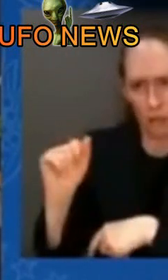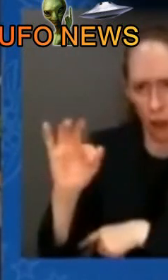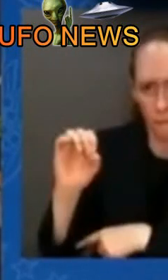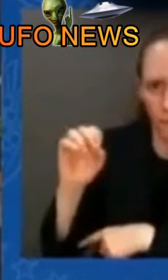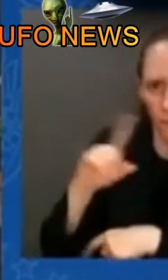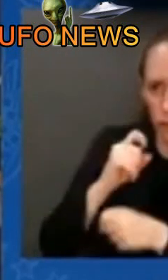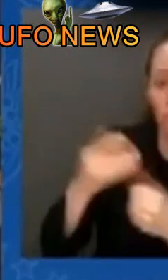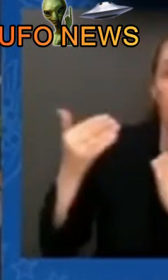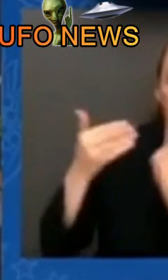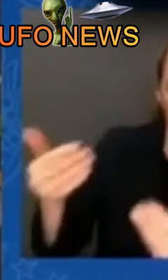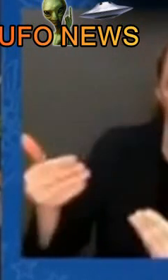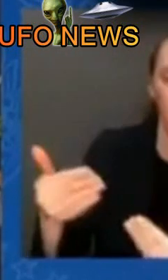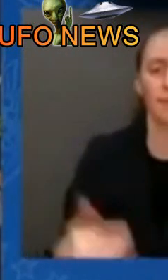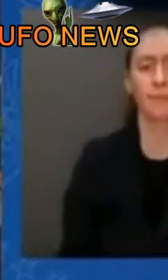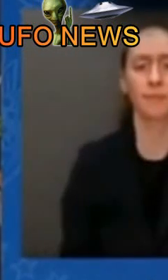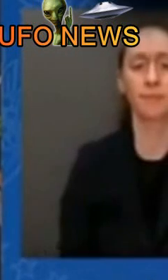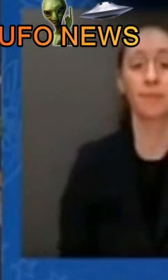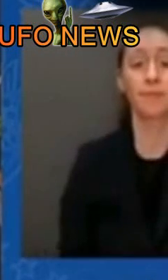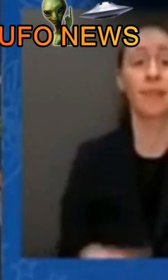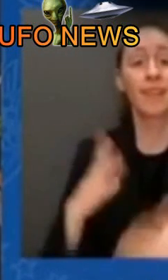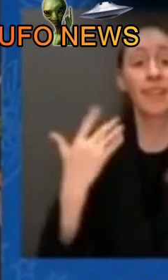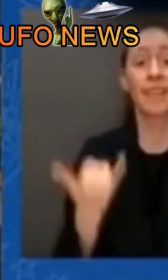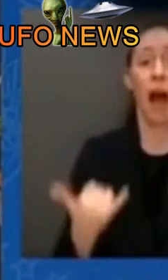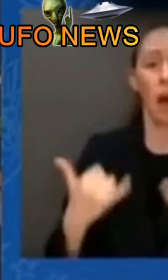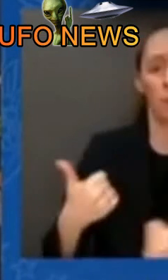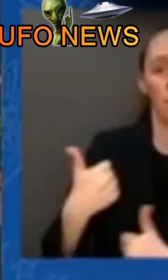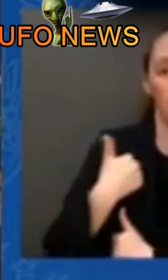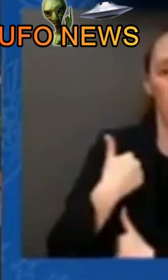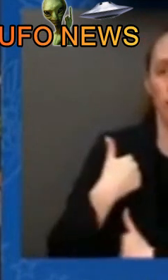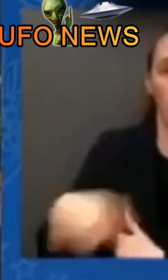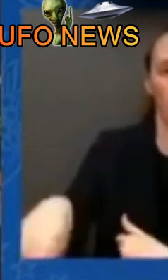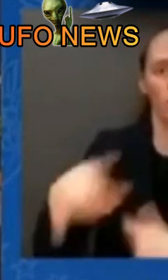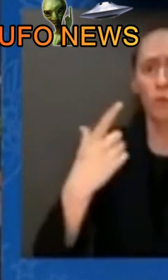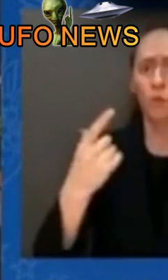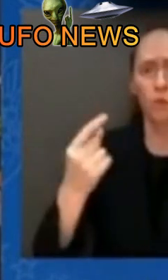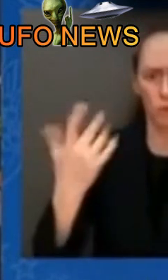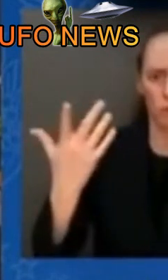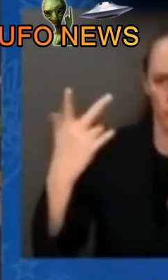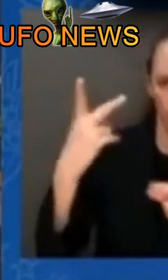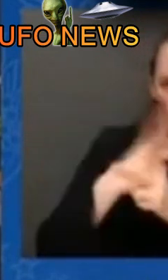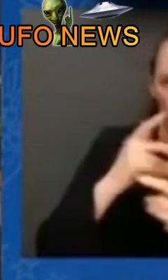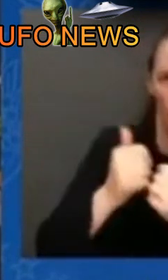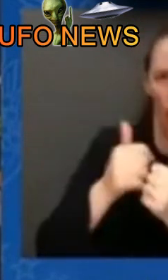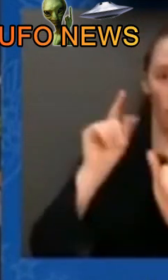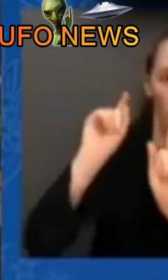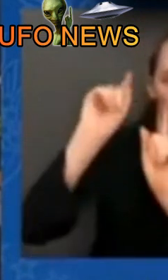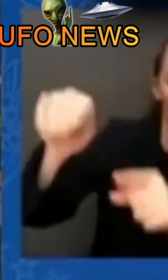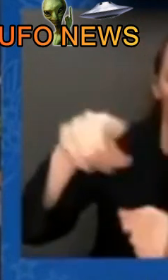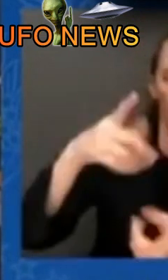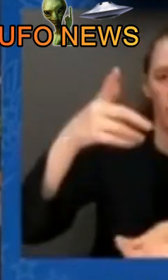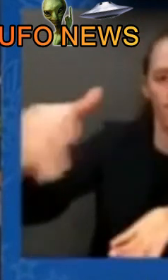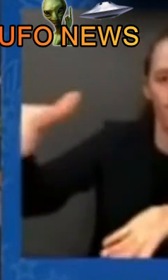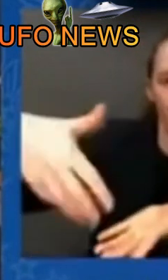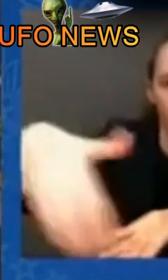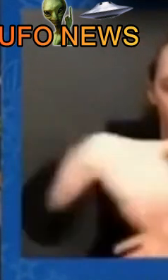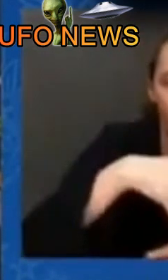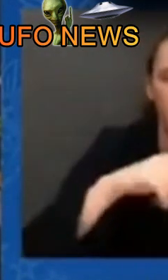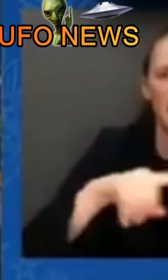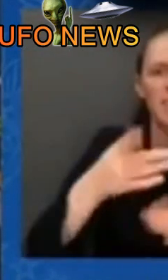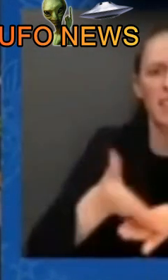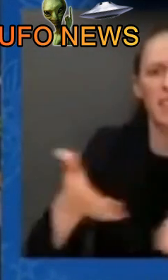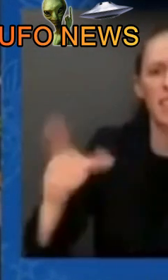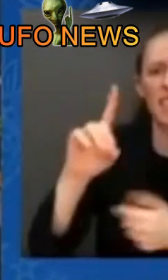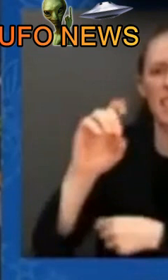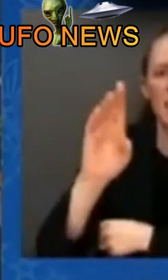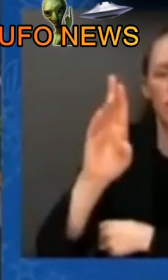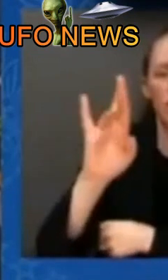can learn more about these three objects. Our intelligence community is still assessing all three incidences. They're reporting to me